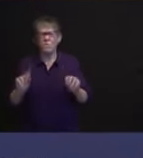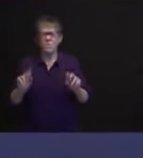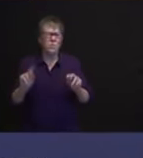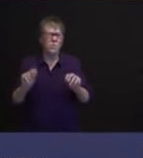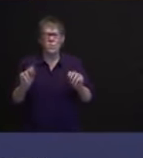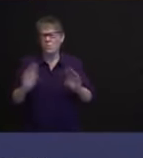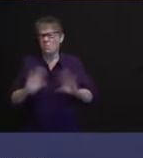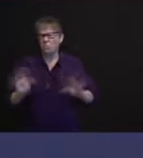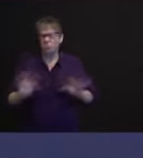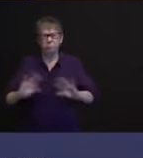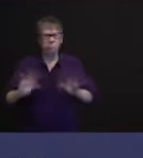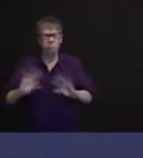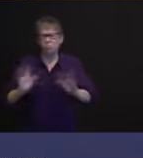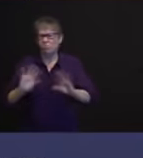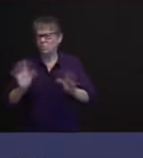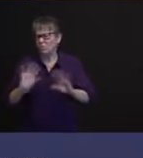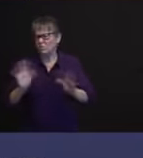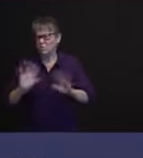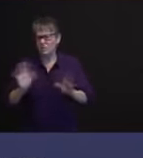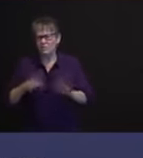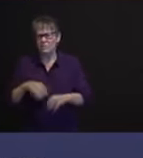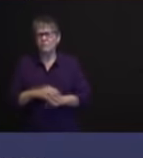3 homes, respectively, Menlo Park,